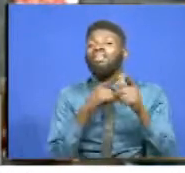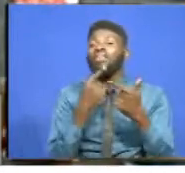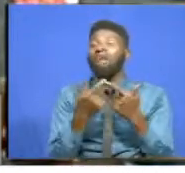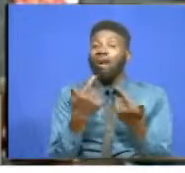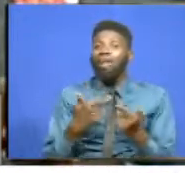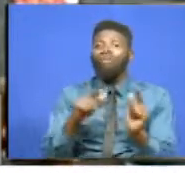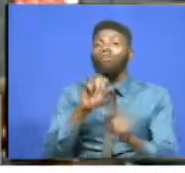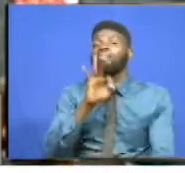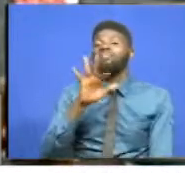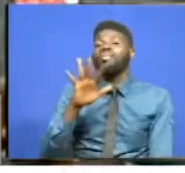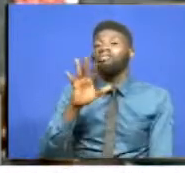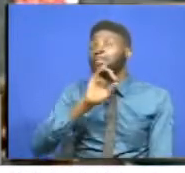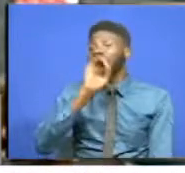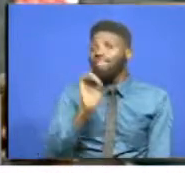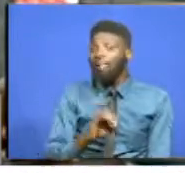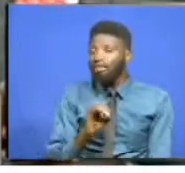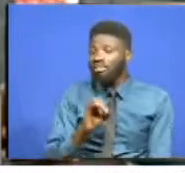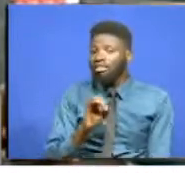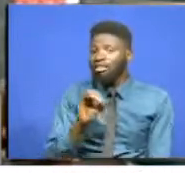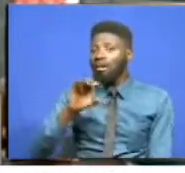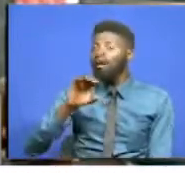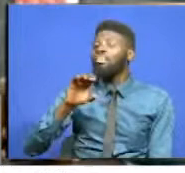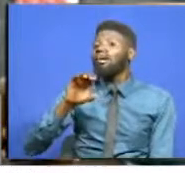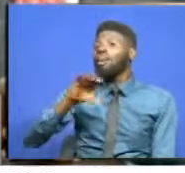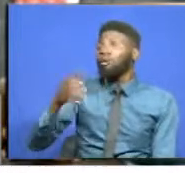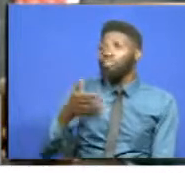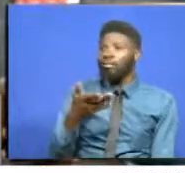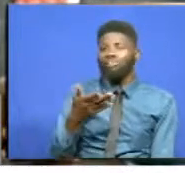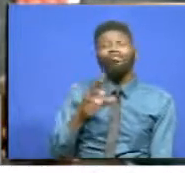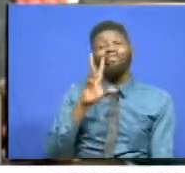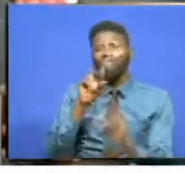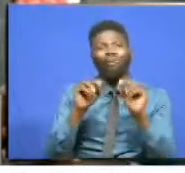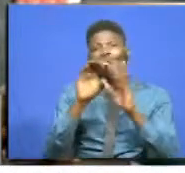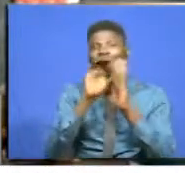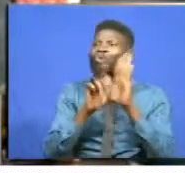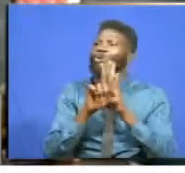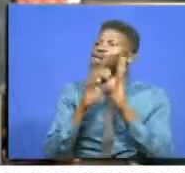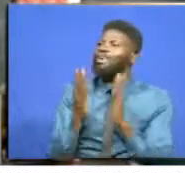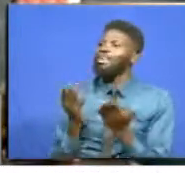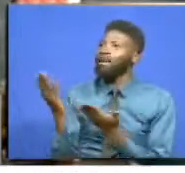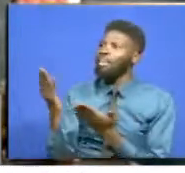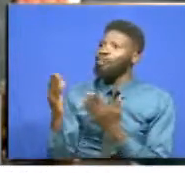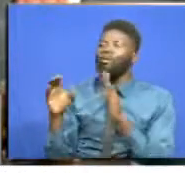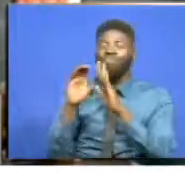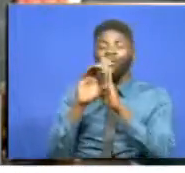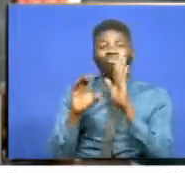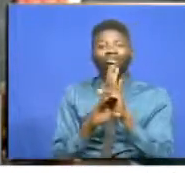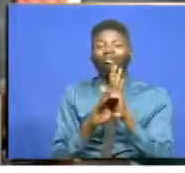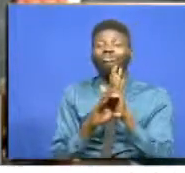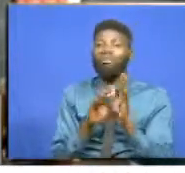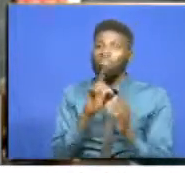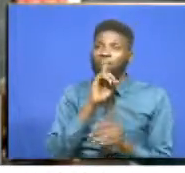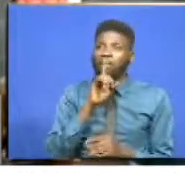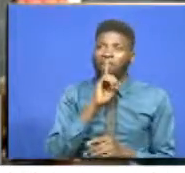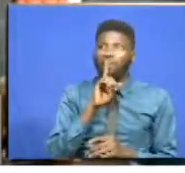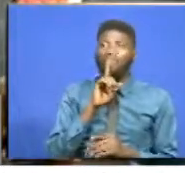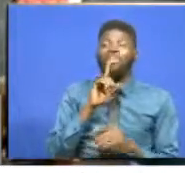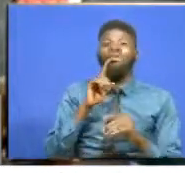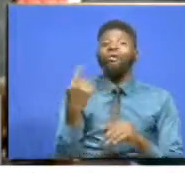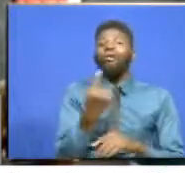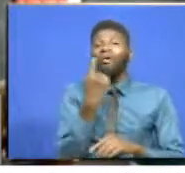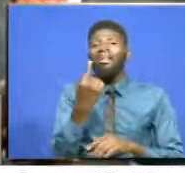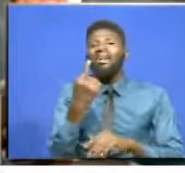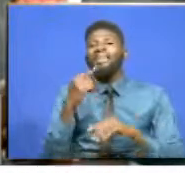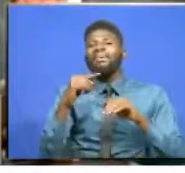No. The constitution provides. It's a constitutional law. Did you say that? Yeah. Doesn't he know that the constitution provides us all a minimum of 15% should go to the